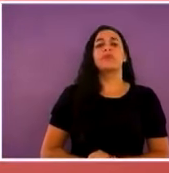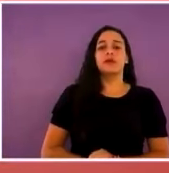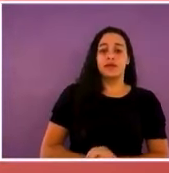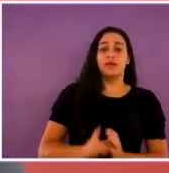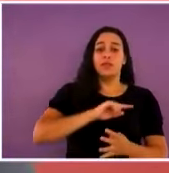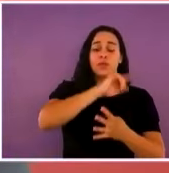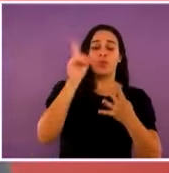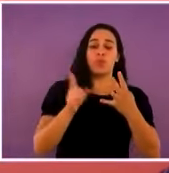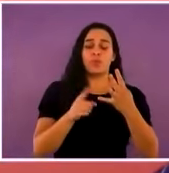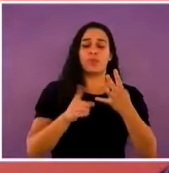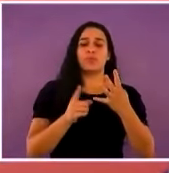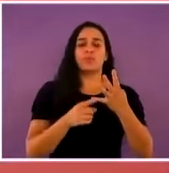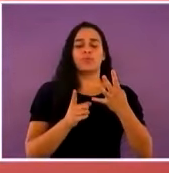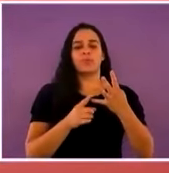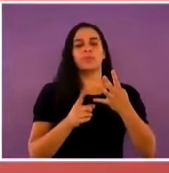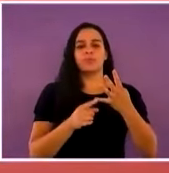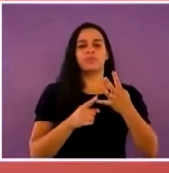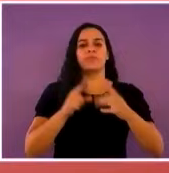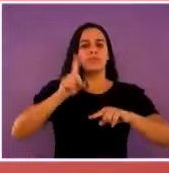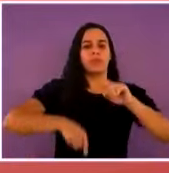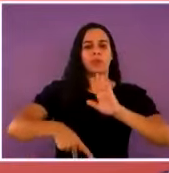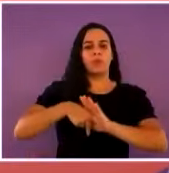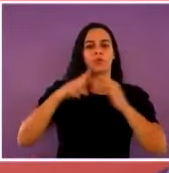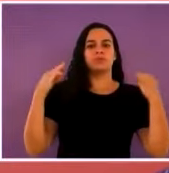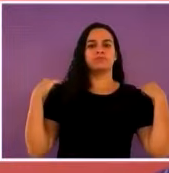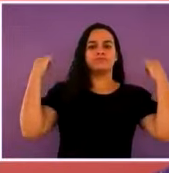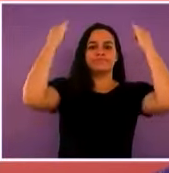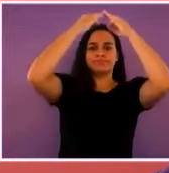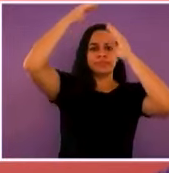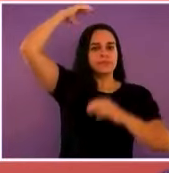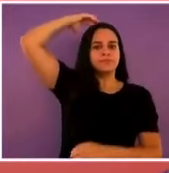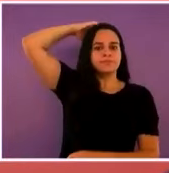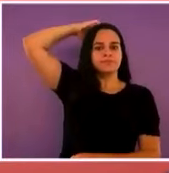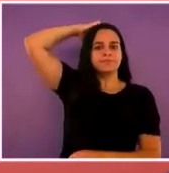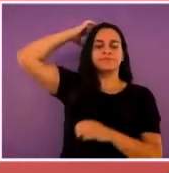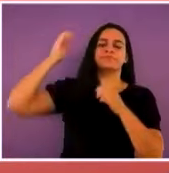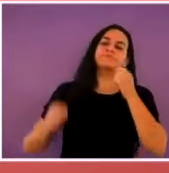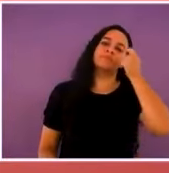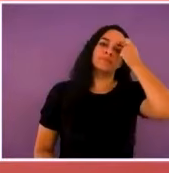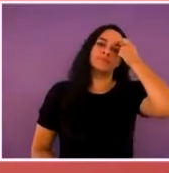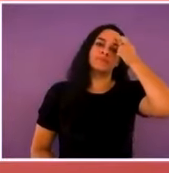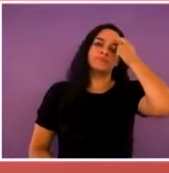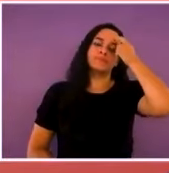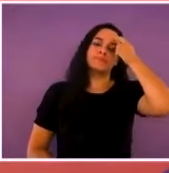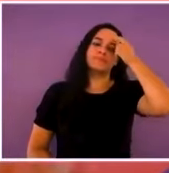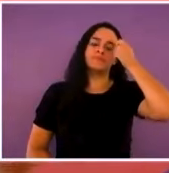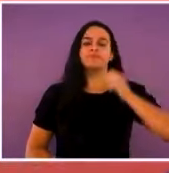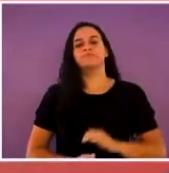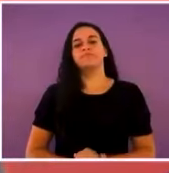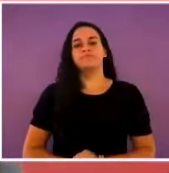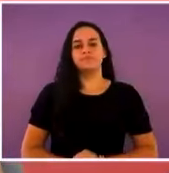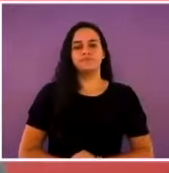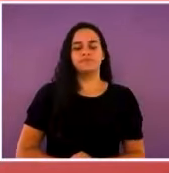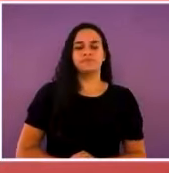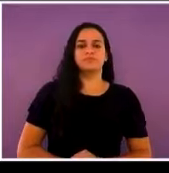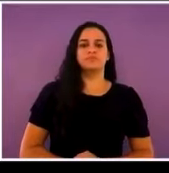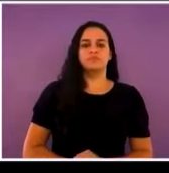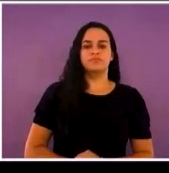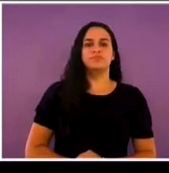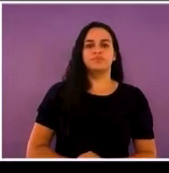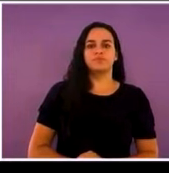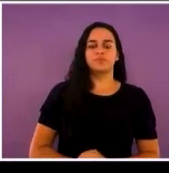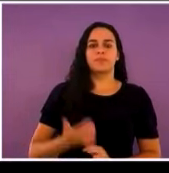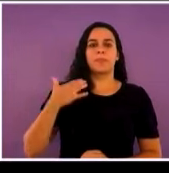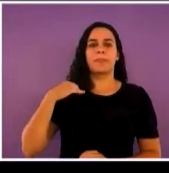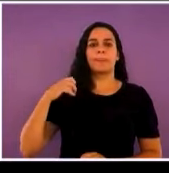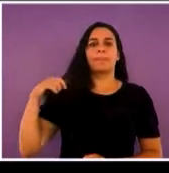escrito significativo. All brothers. Todos irmãos. In 2020, Pope Francis